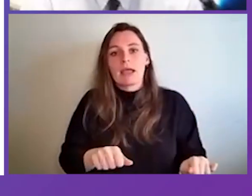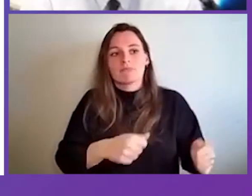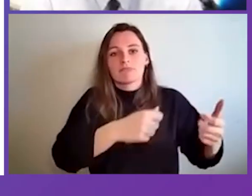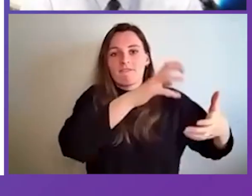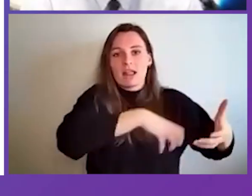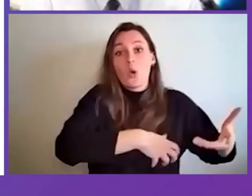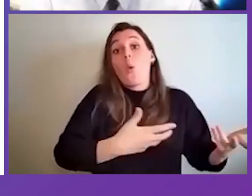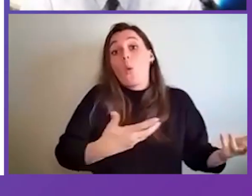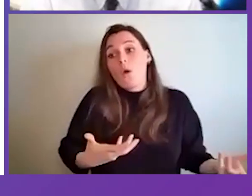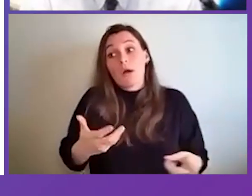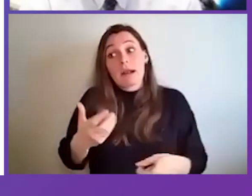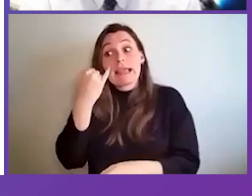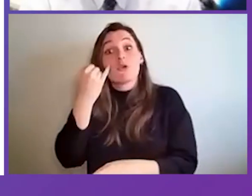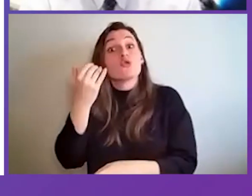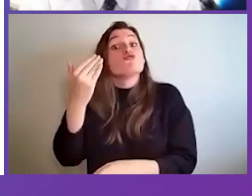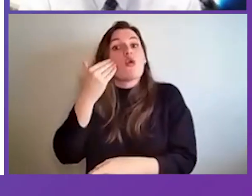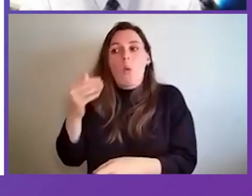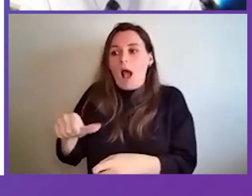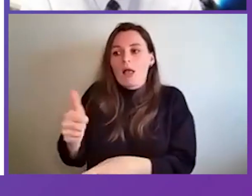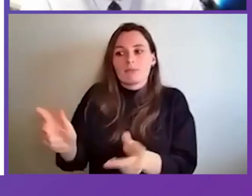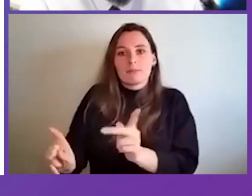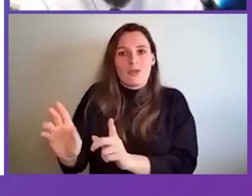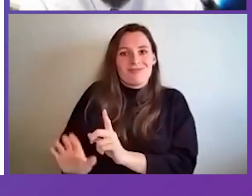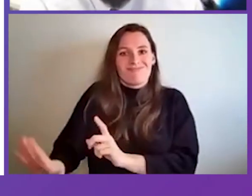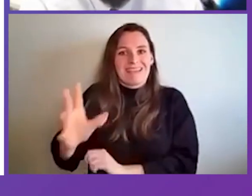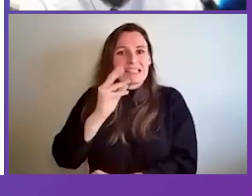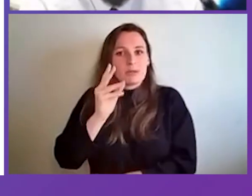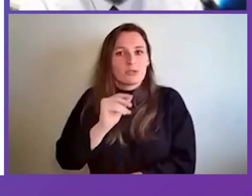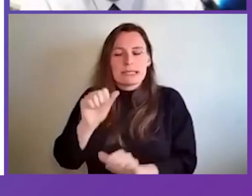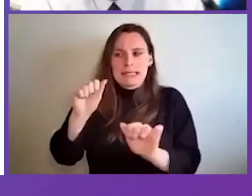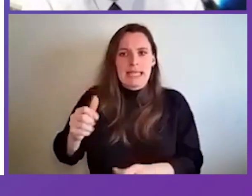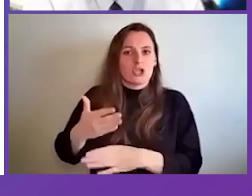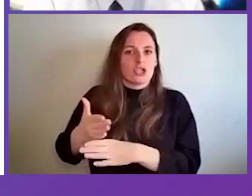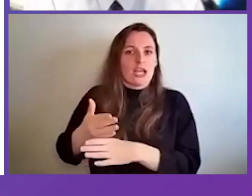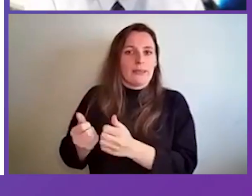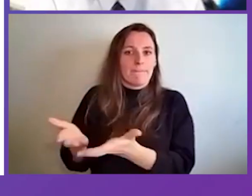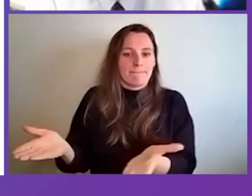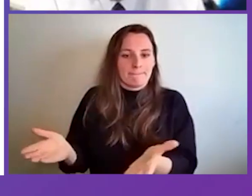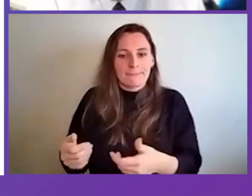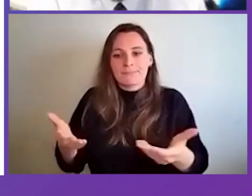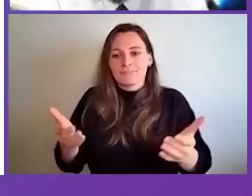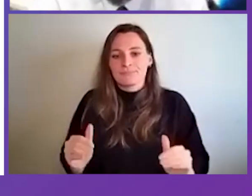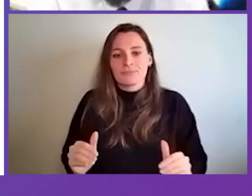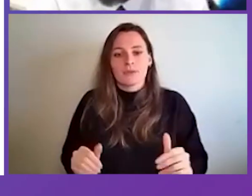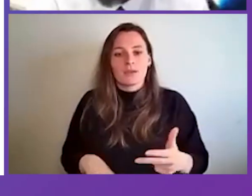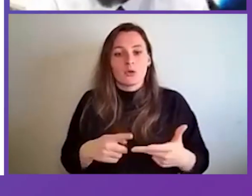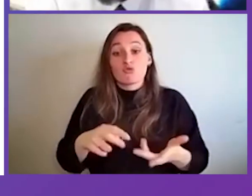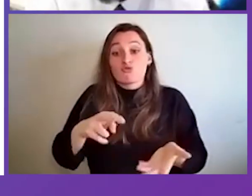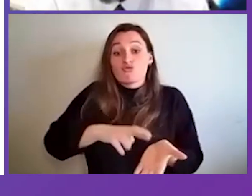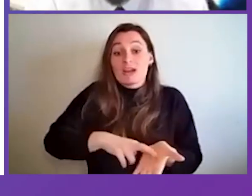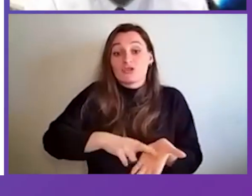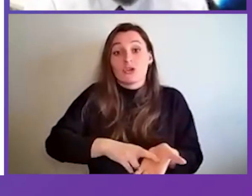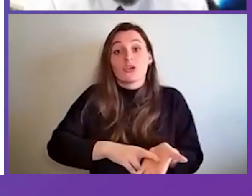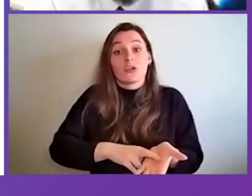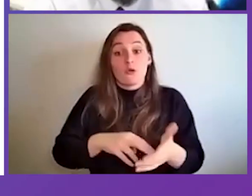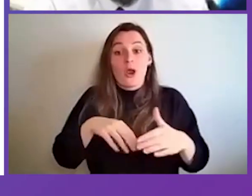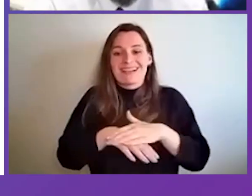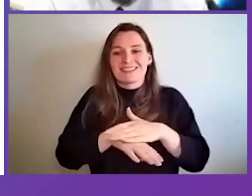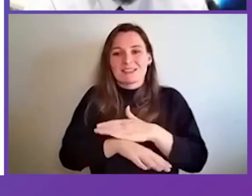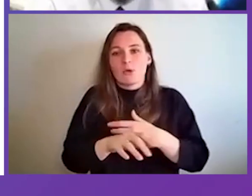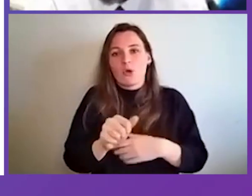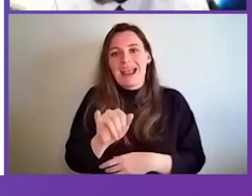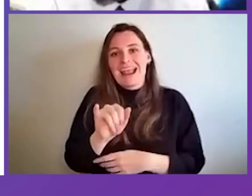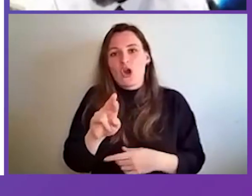with others, and register for our Accessible Air Travel Forum if you think that's something that you would like to